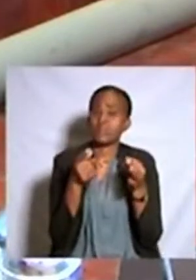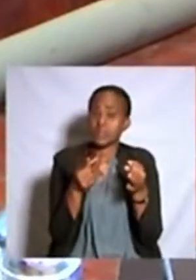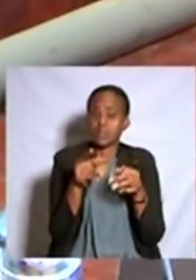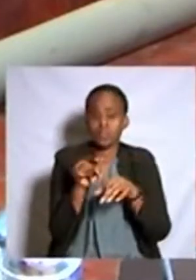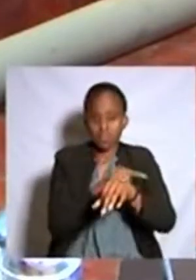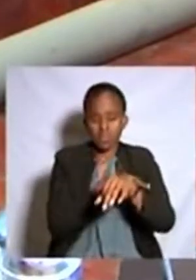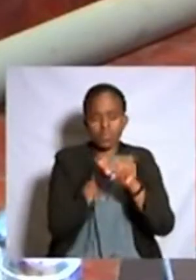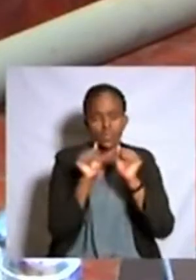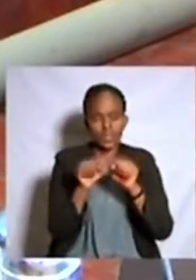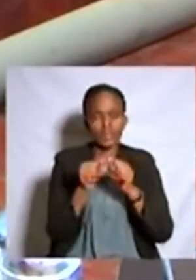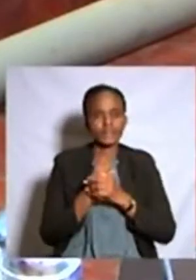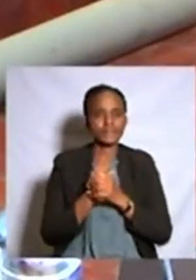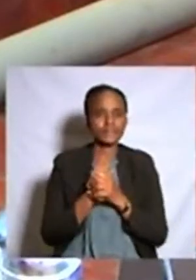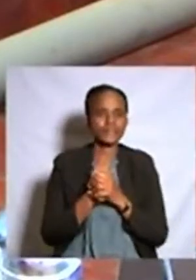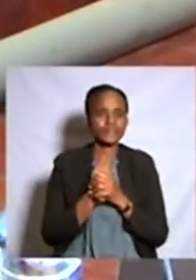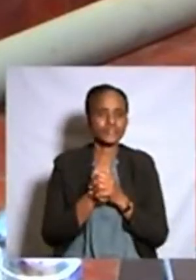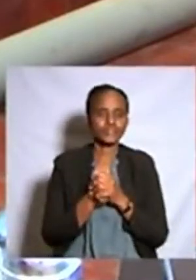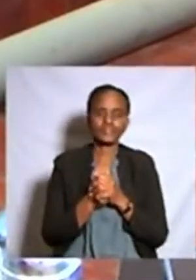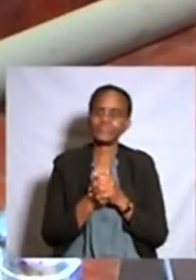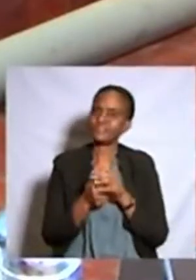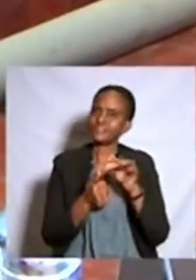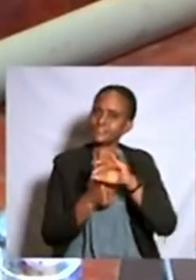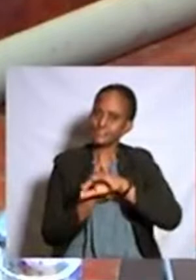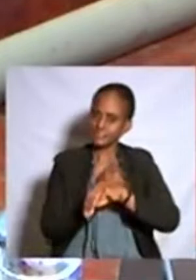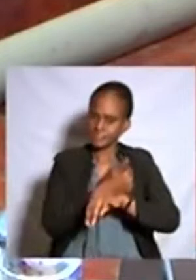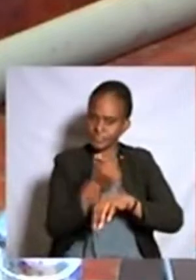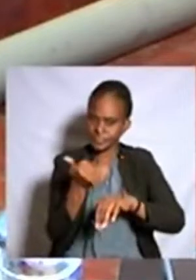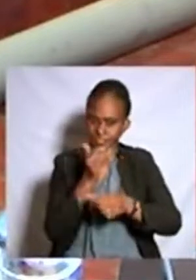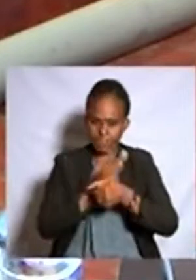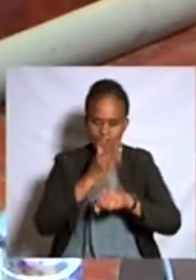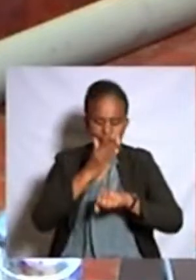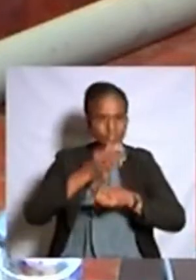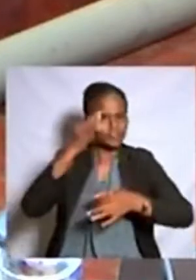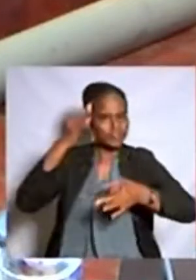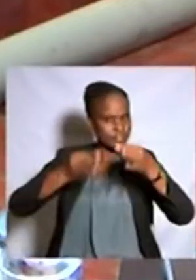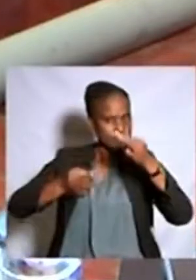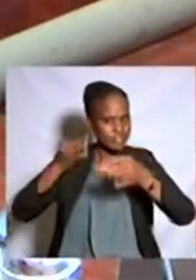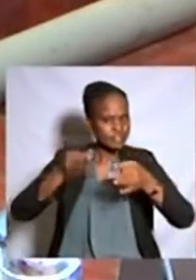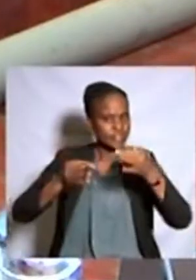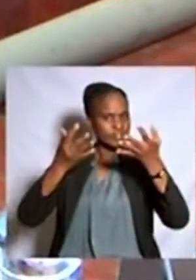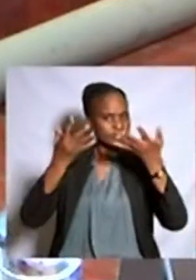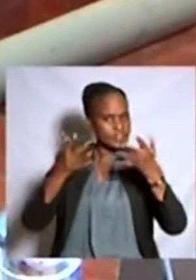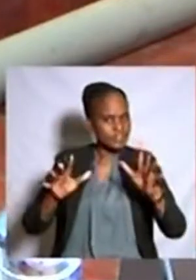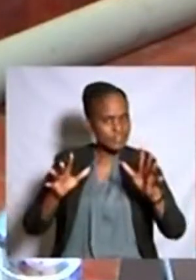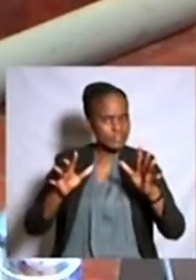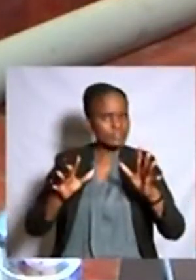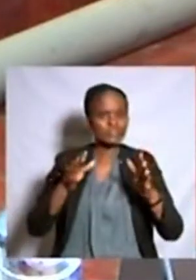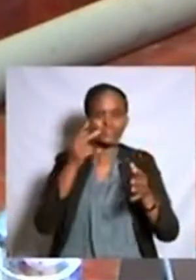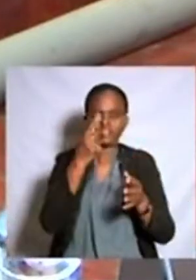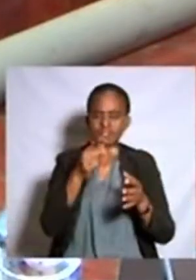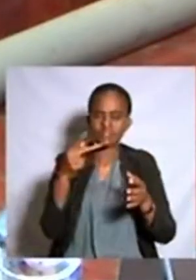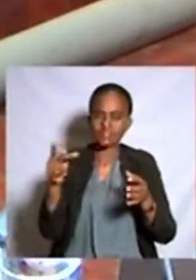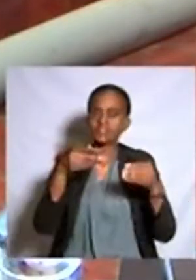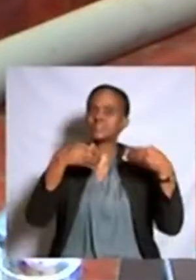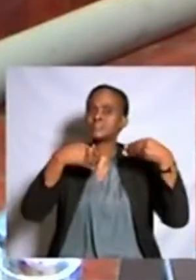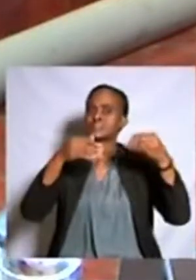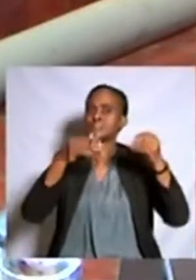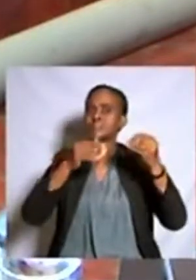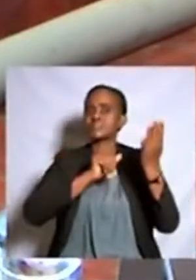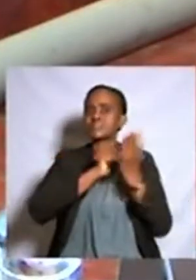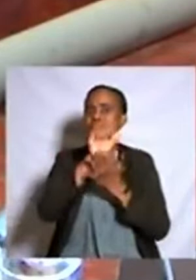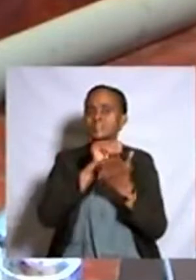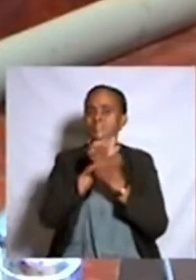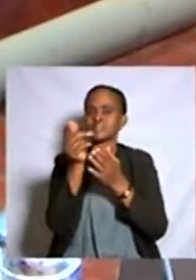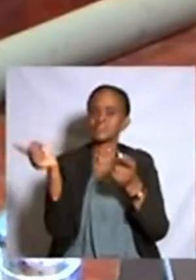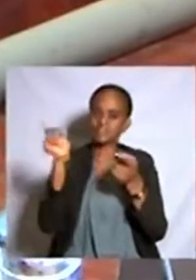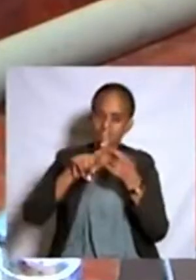long. In other instances, once the court process is done, we then have to put up the properties on the market, advertise them,